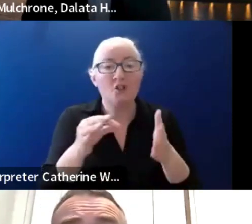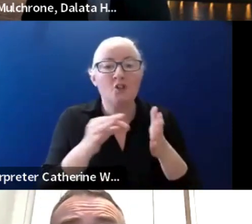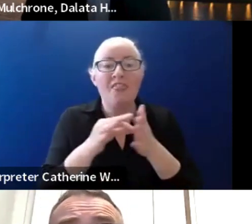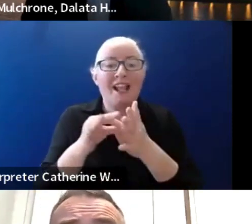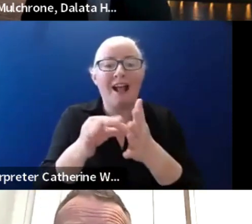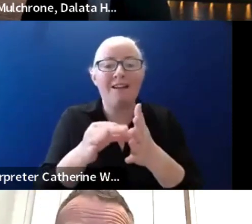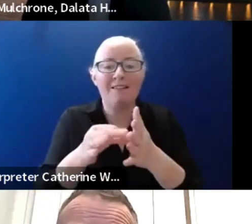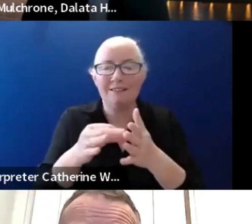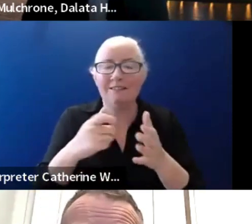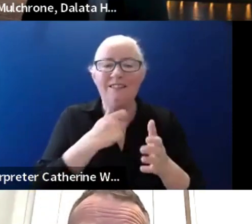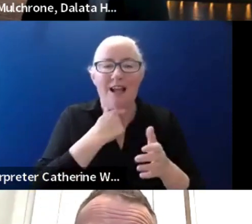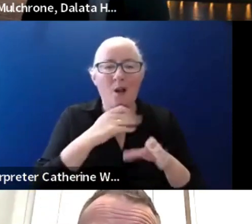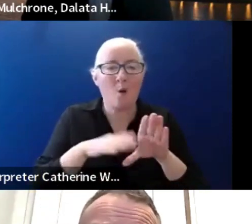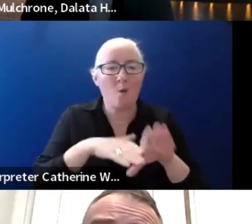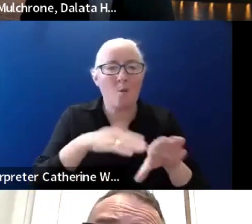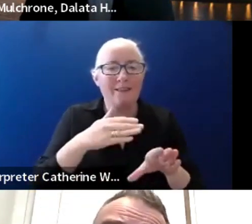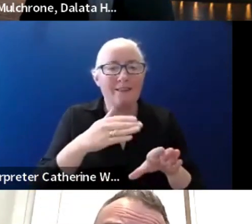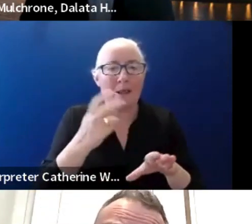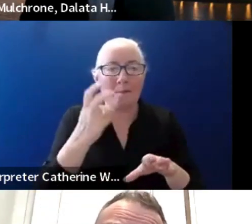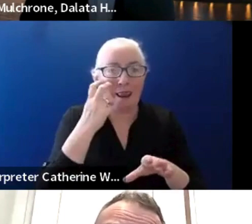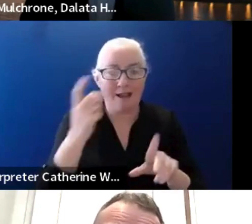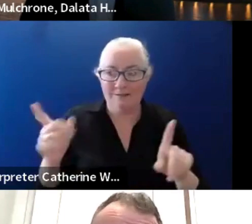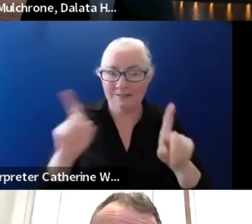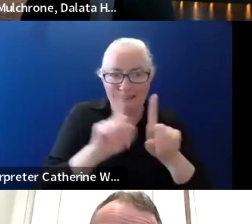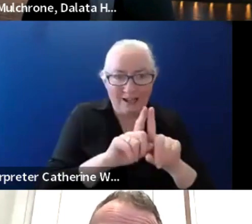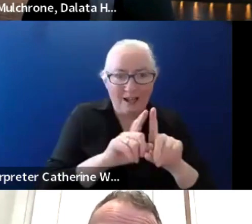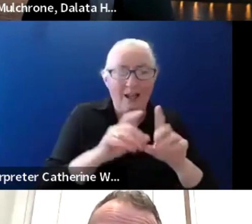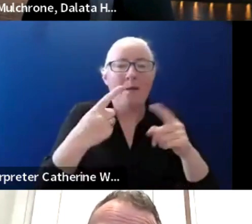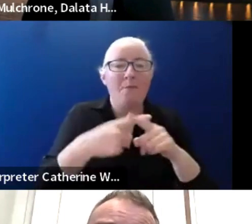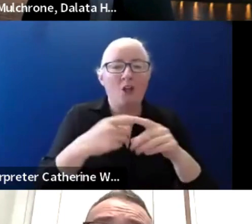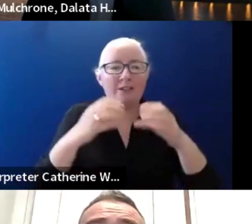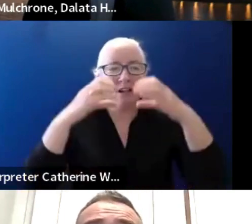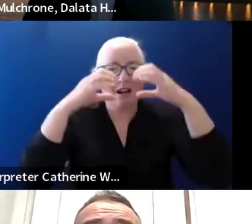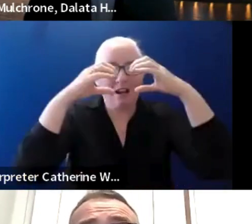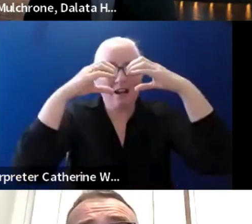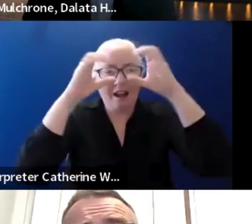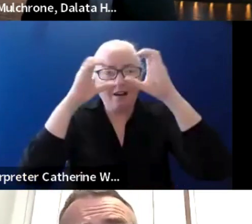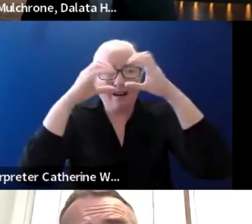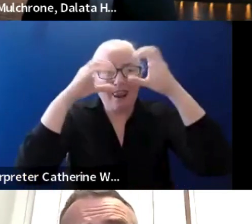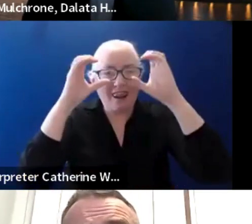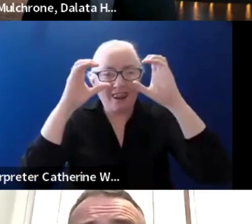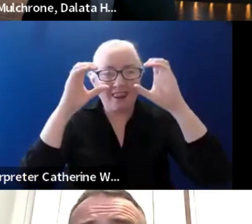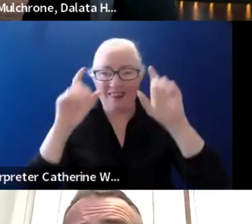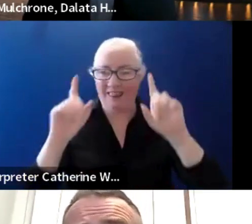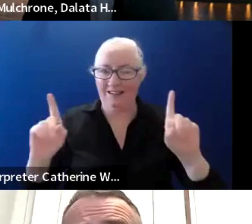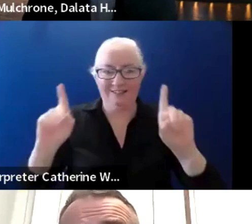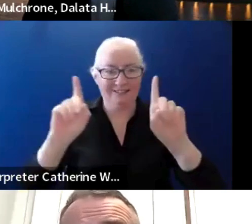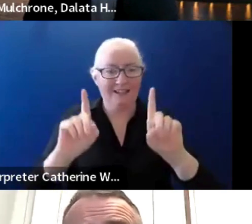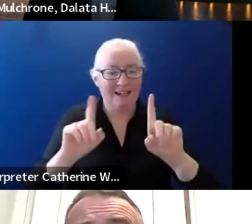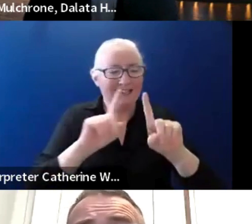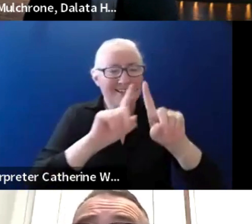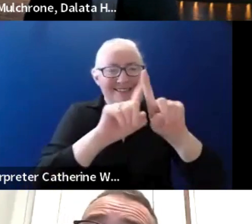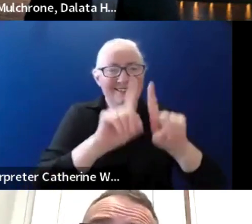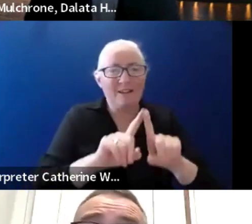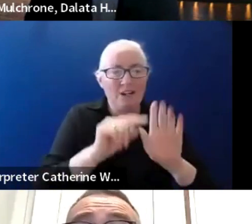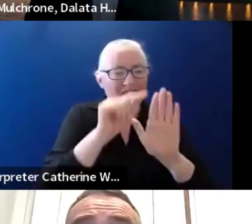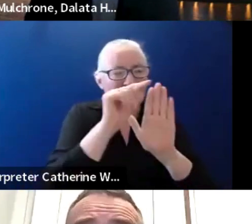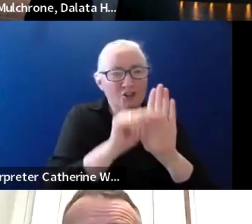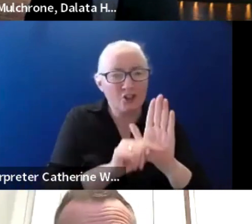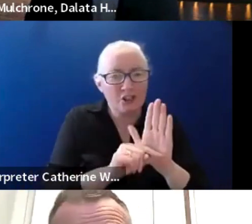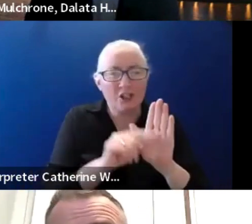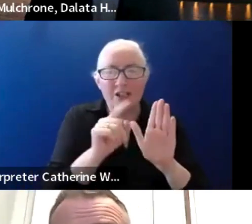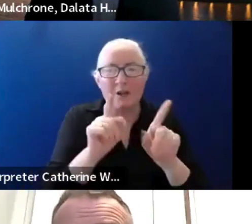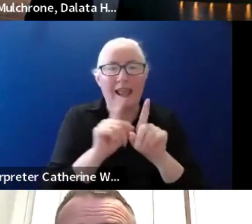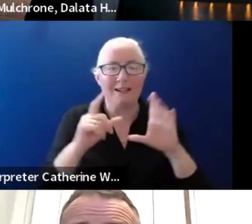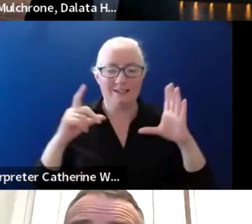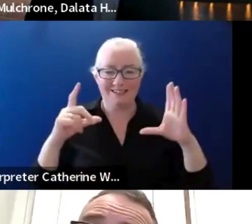dogs, and we had Vision Island come along with some goggles to simulate different conditions, so that it was a